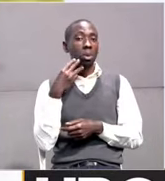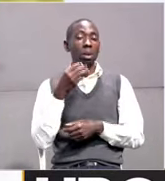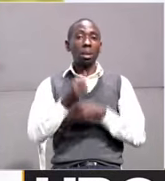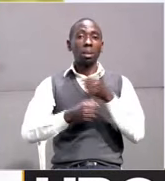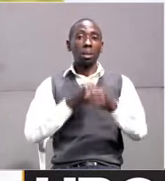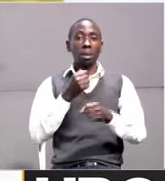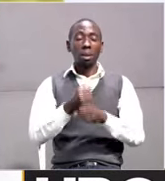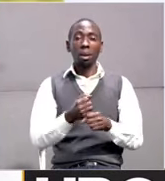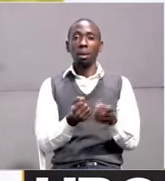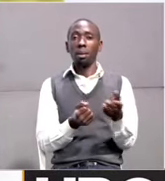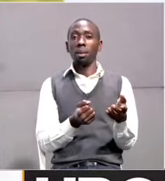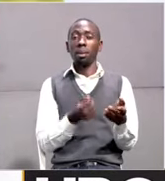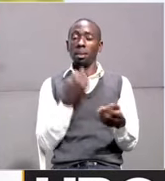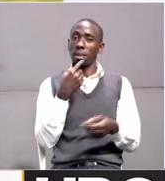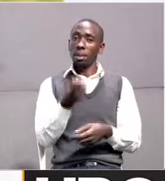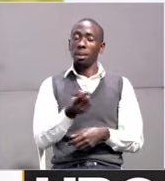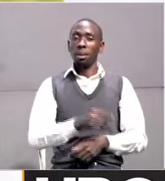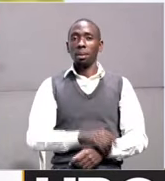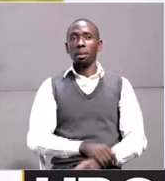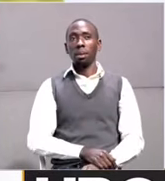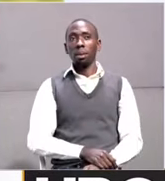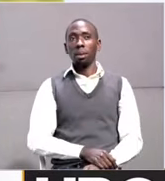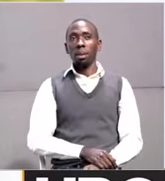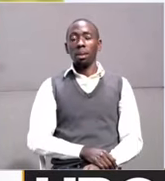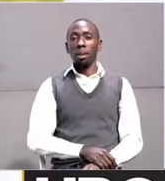that's what he's saying.